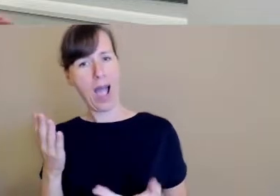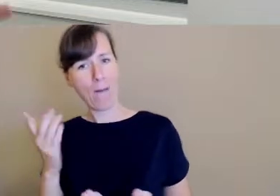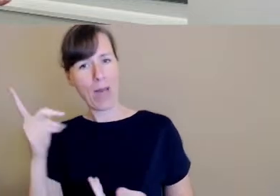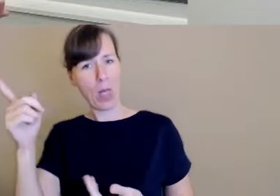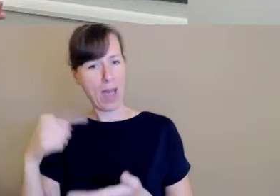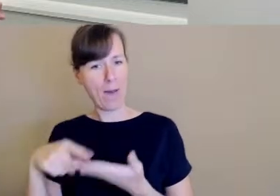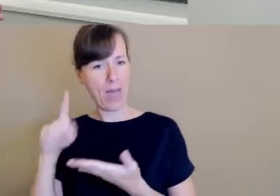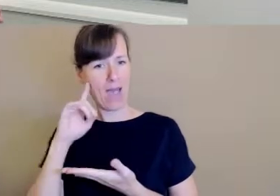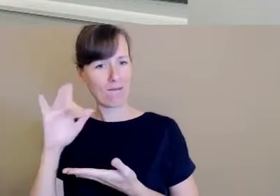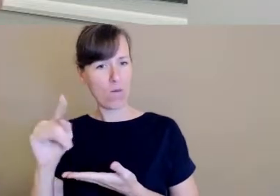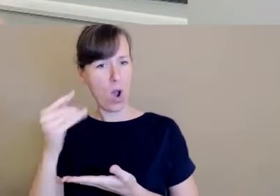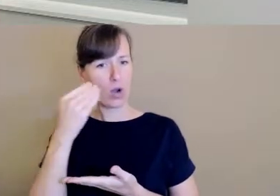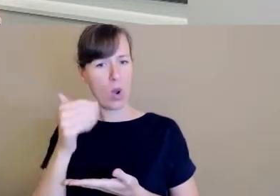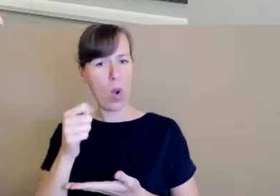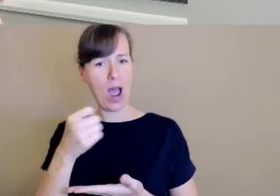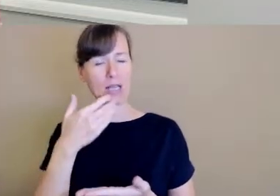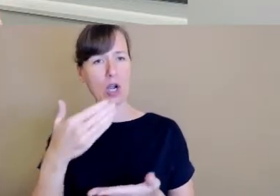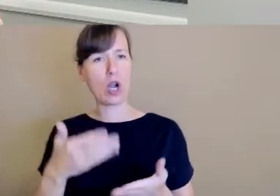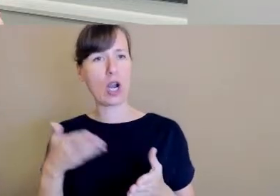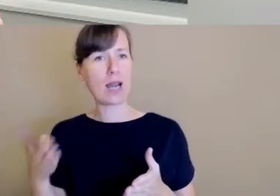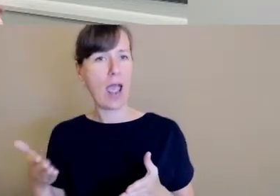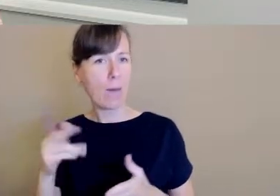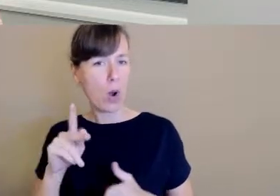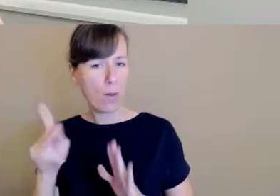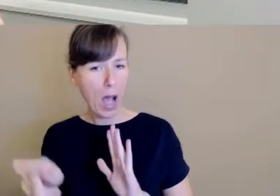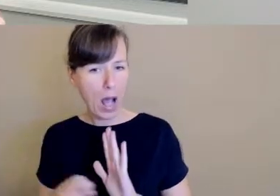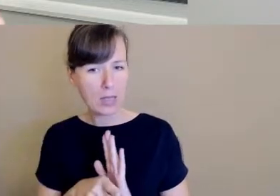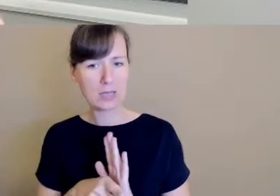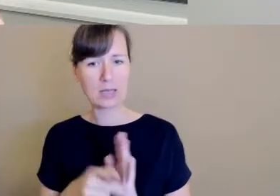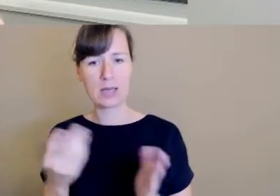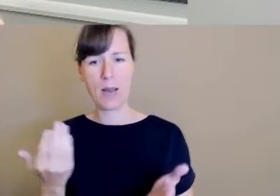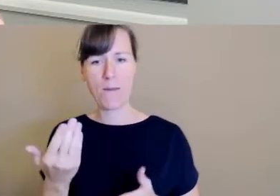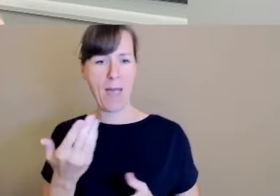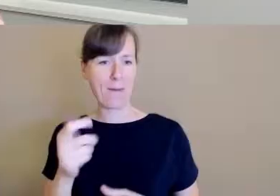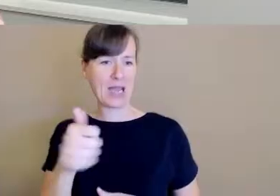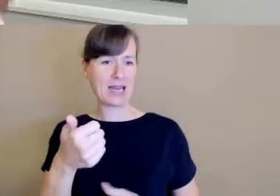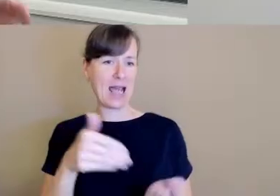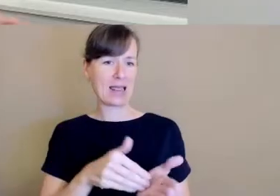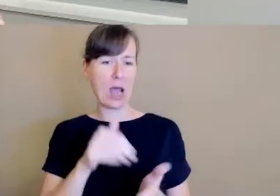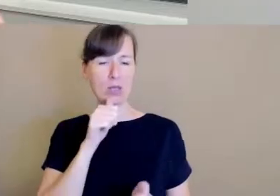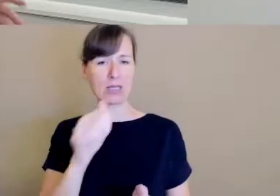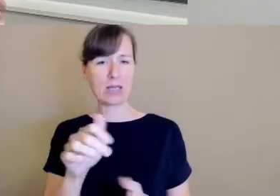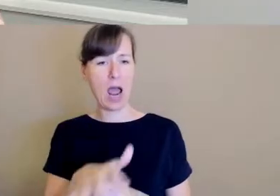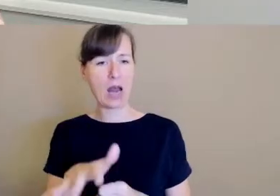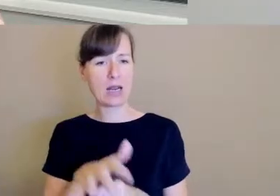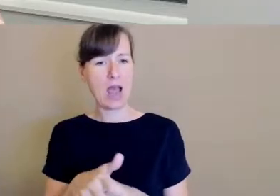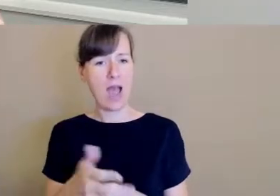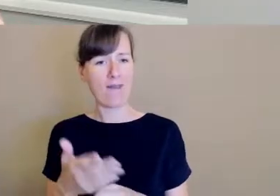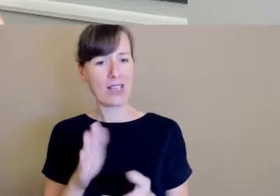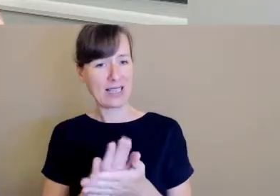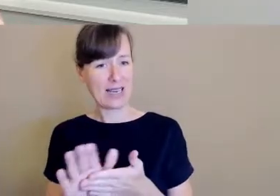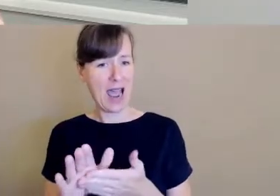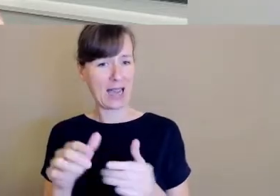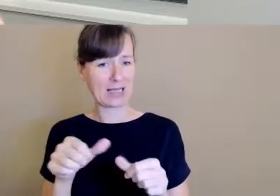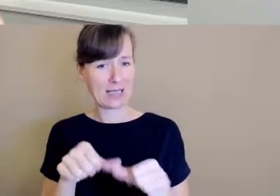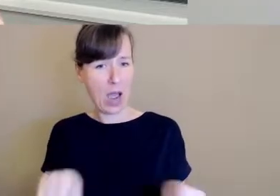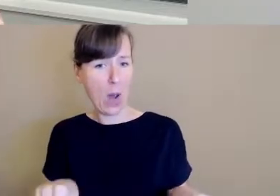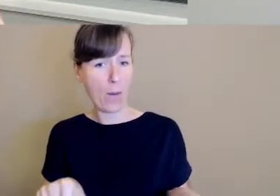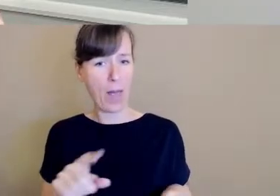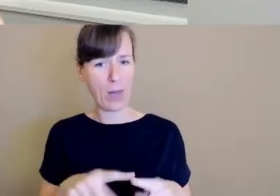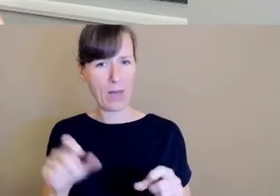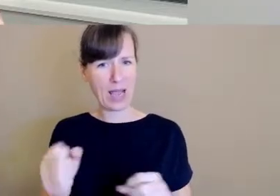miles? Hey, 10,000 is not enough. It's a nice down payment, but could you up it a little bit? Maybe. And maybe change, it's only